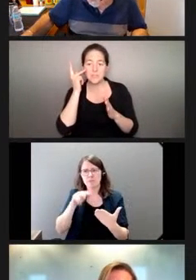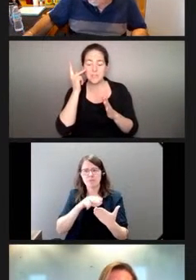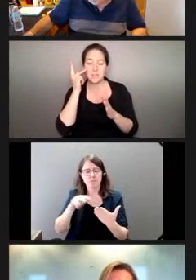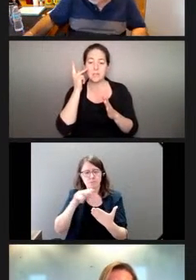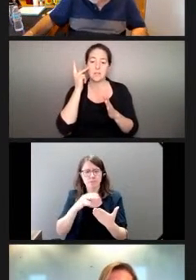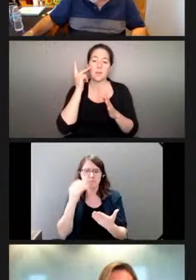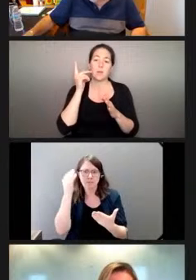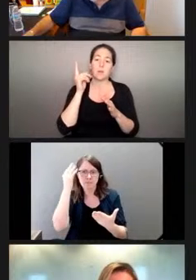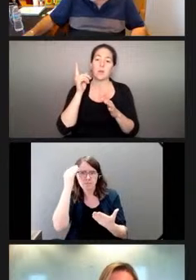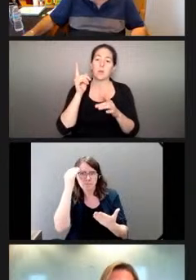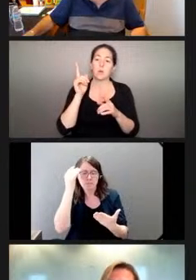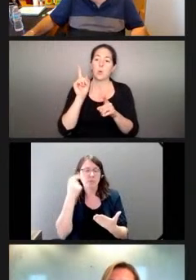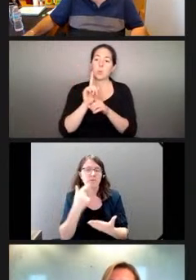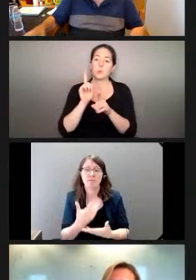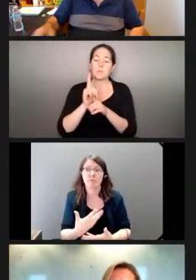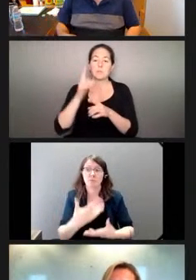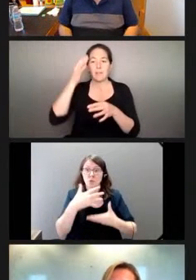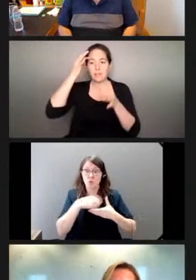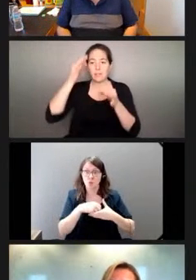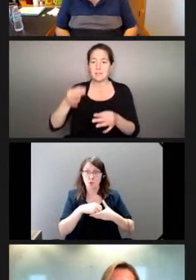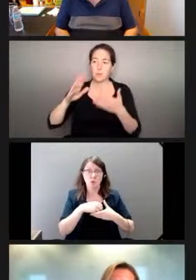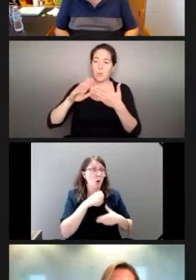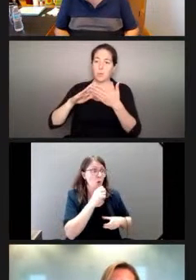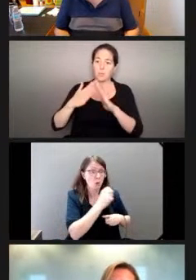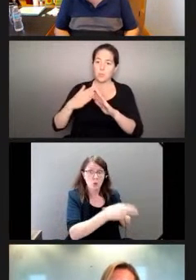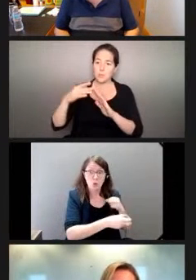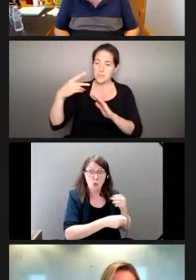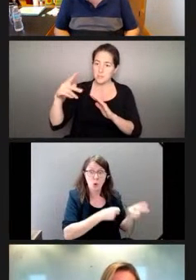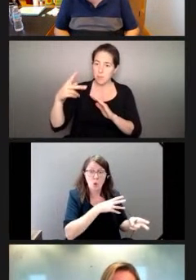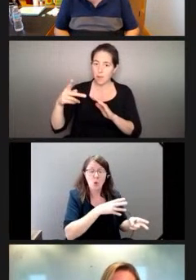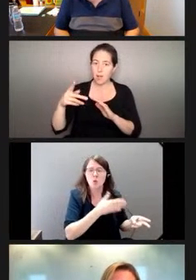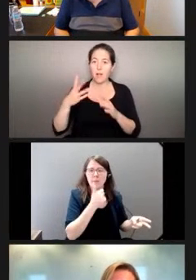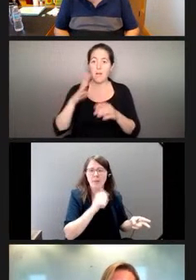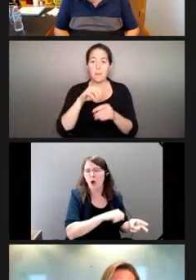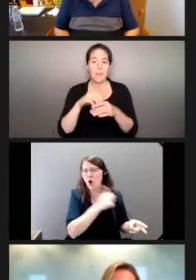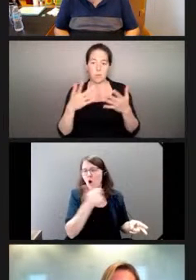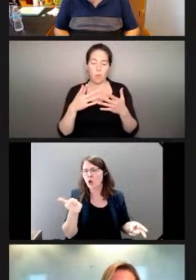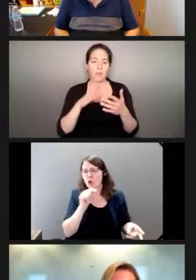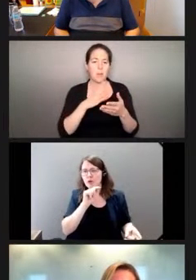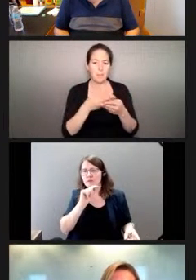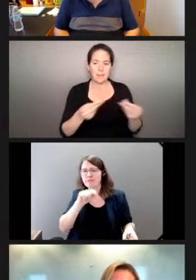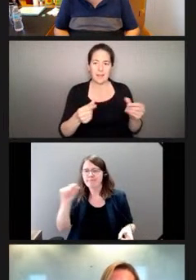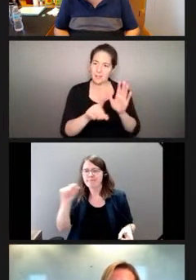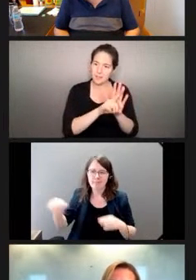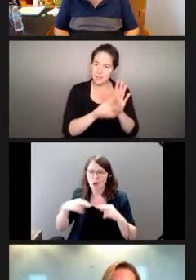increase diversion, but it also looks beyond that at,